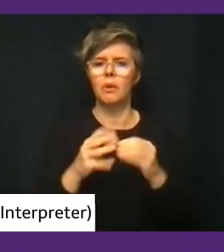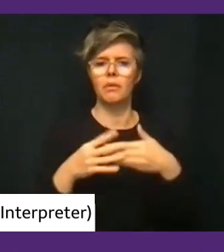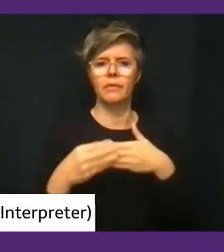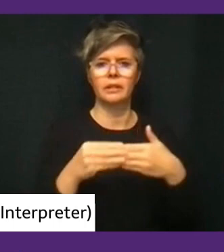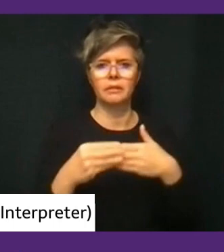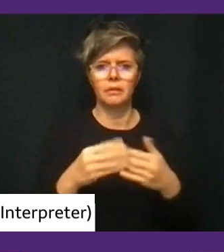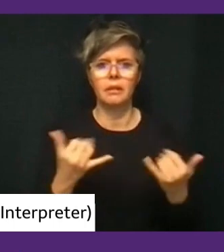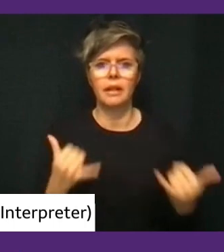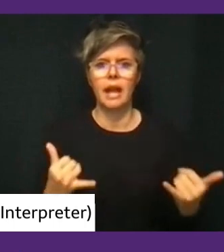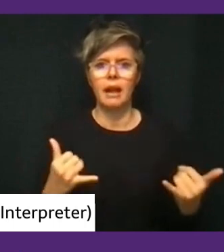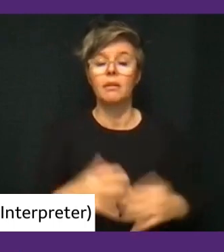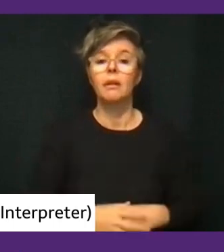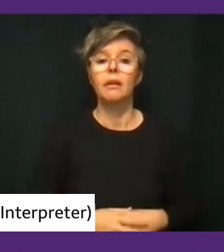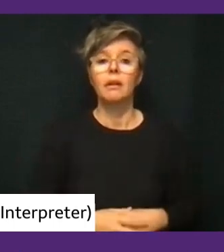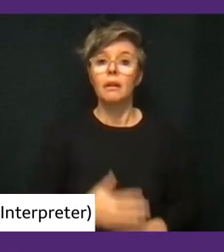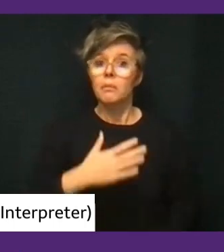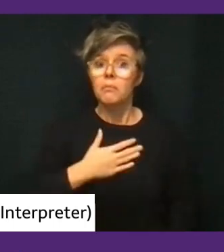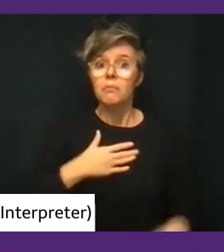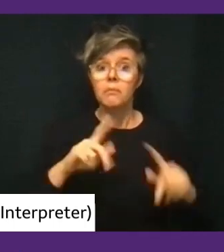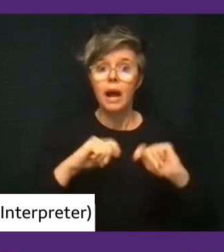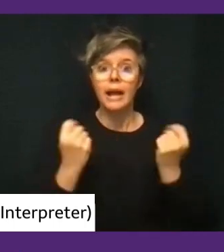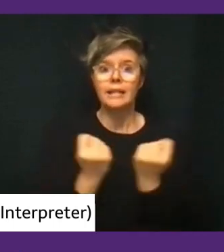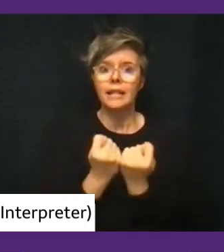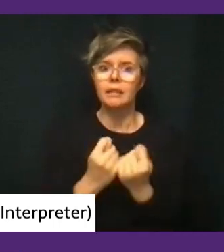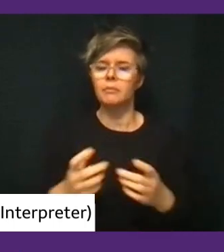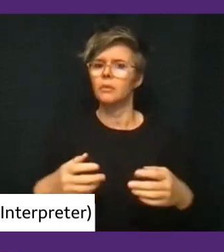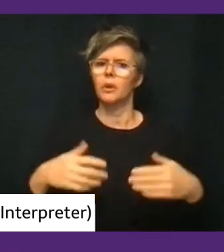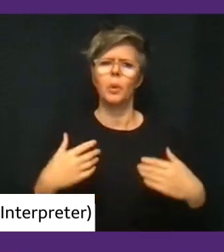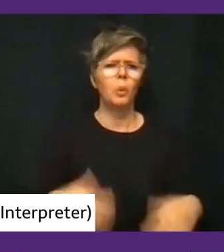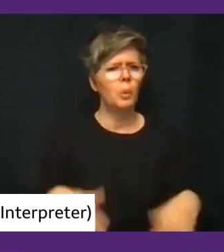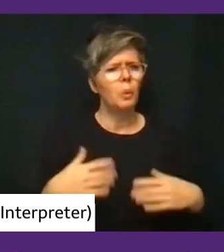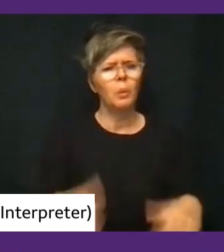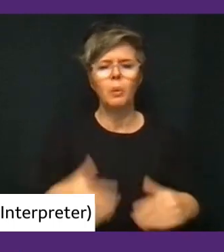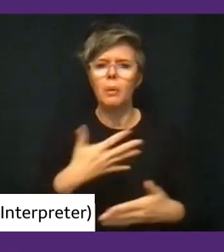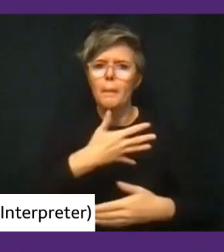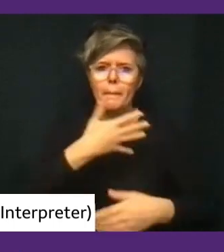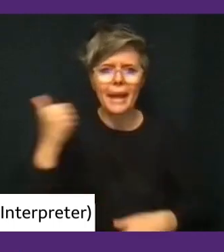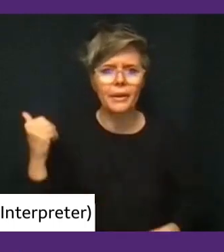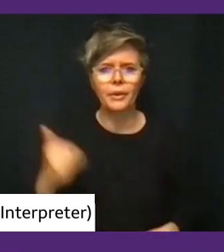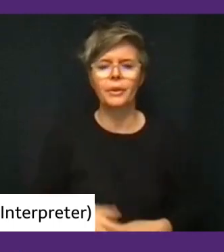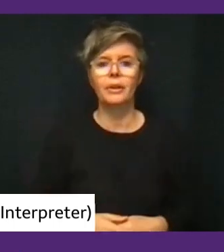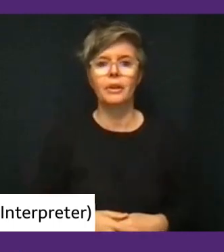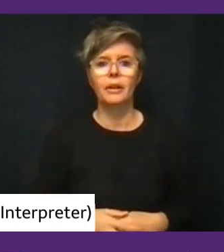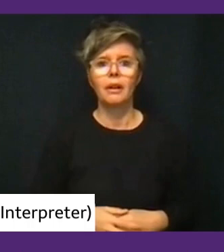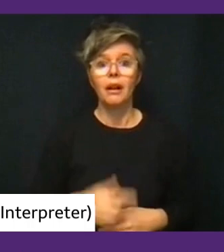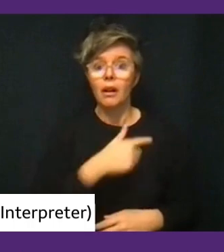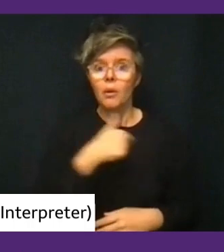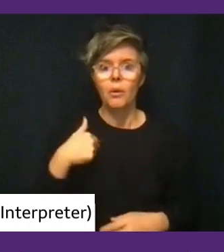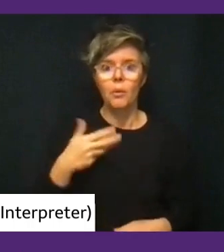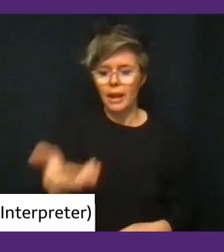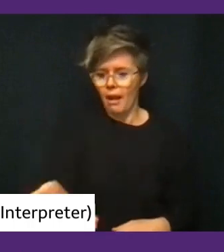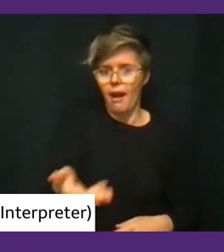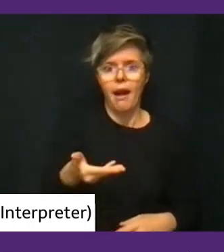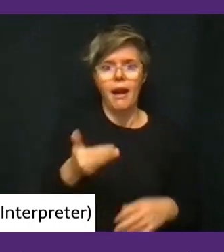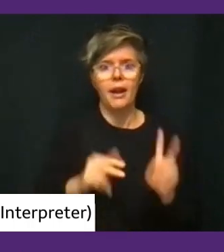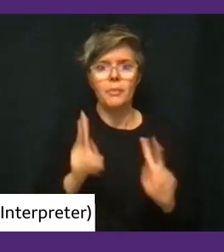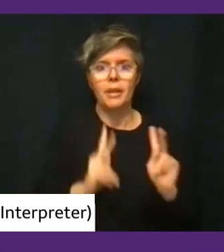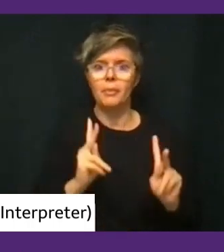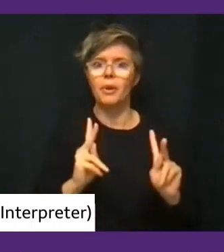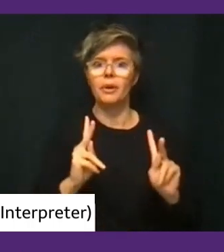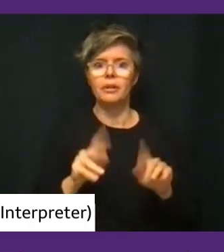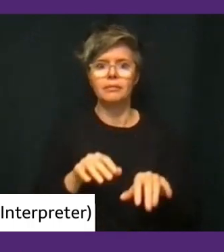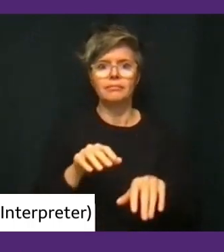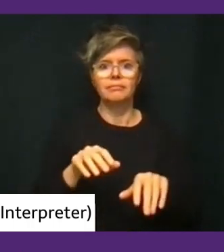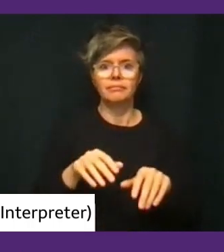enormous difference. We've been able to hire people who work from home who would not have joined Google otherwise if they didn't